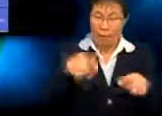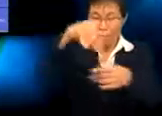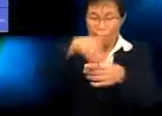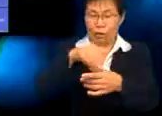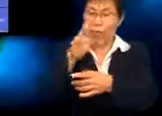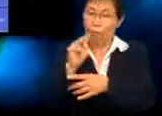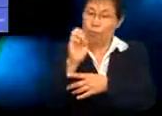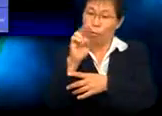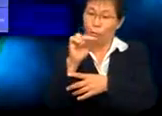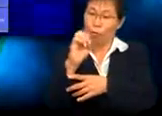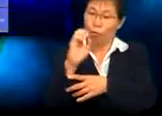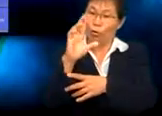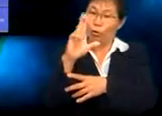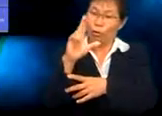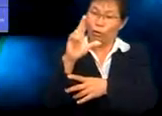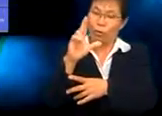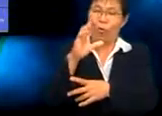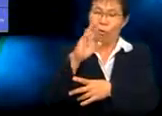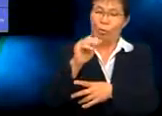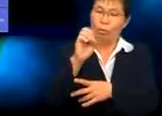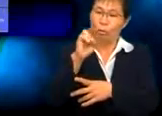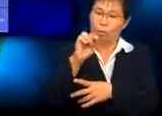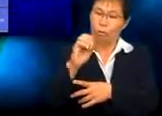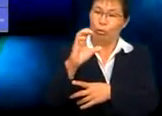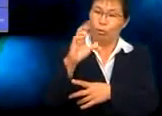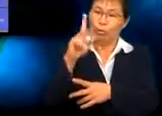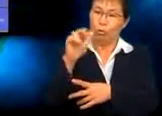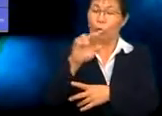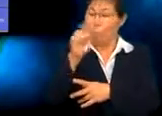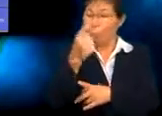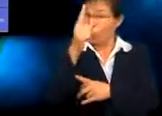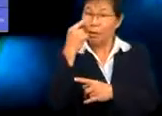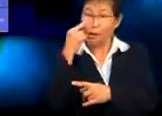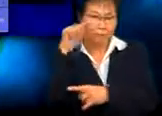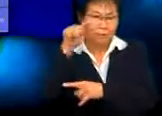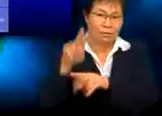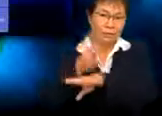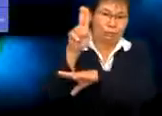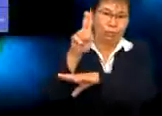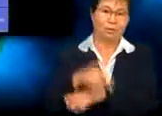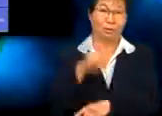in monocular vision, only one eye is used.